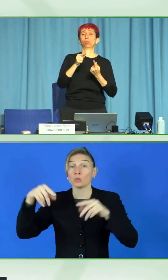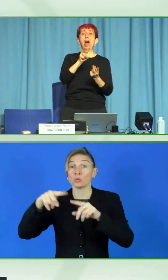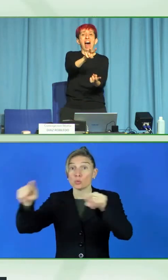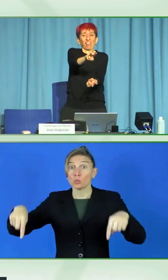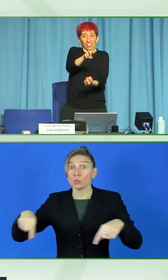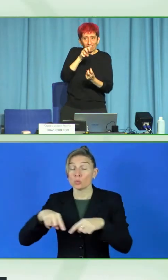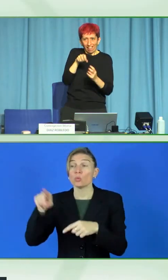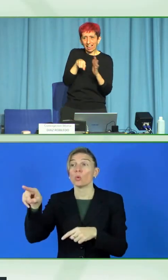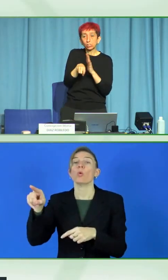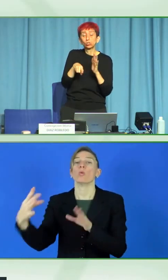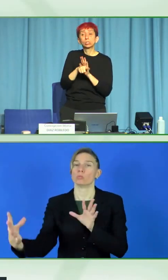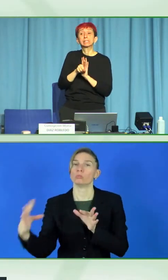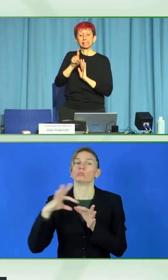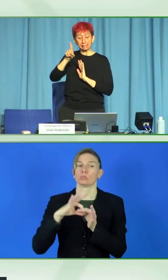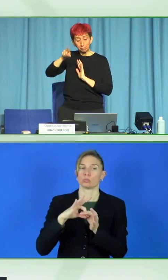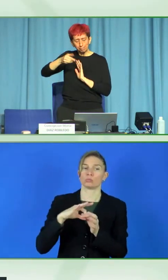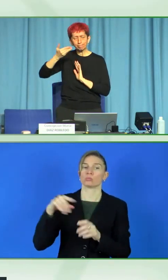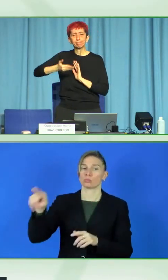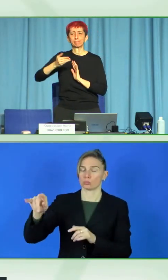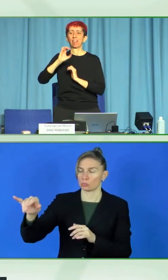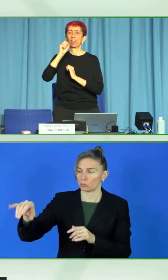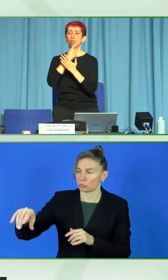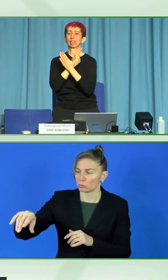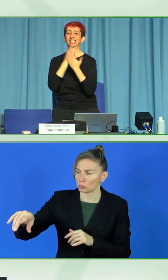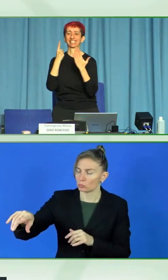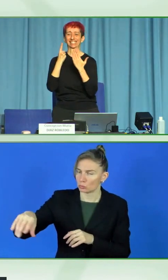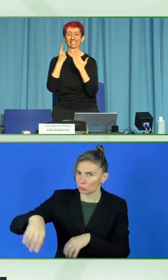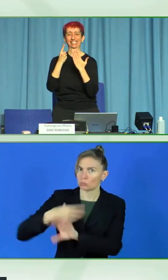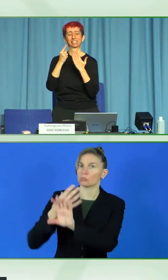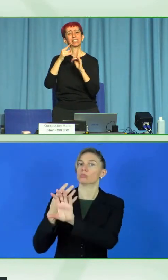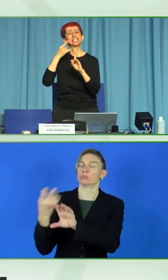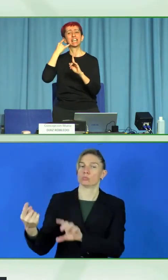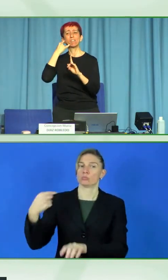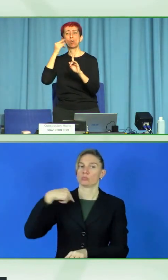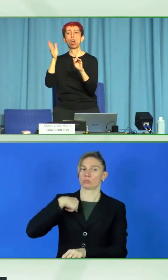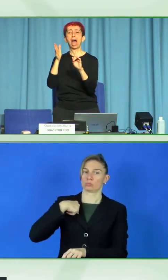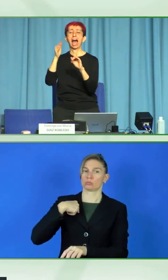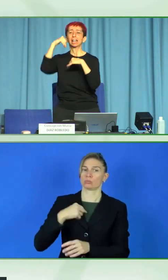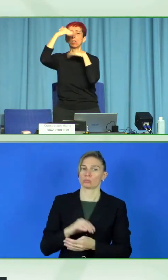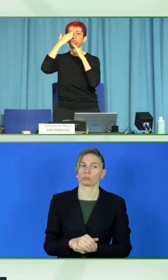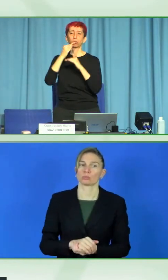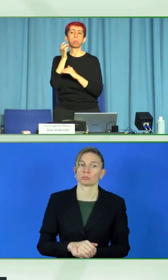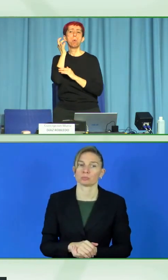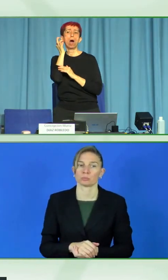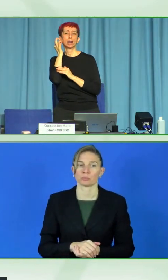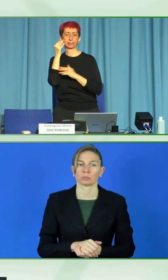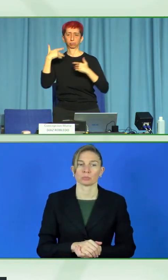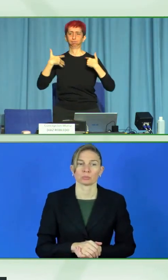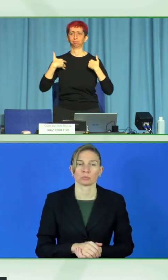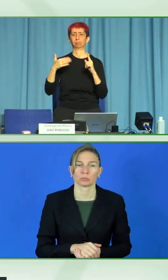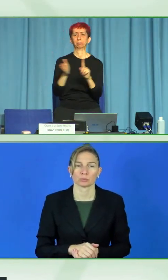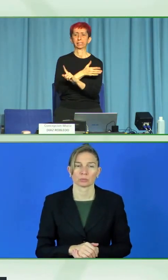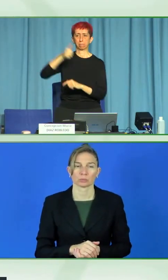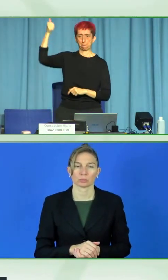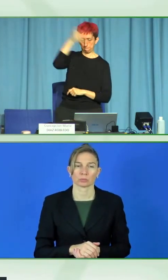VRS modality, deaf people can manage their IRS issues, they can